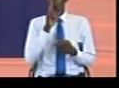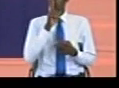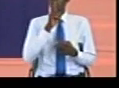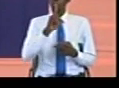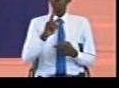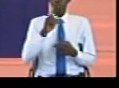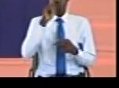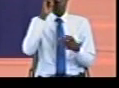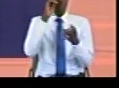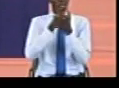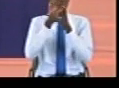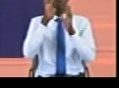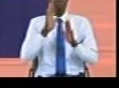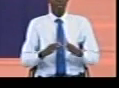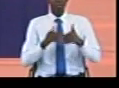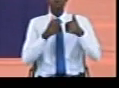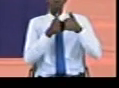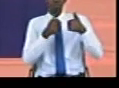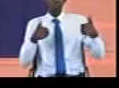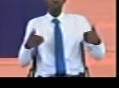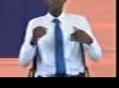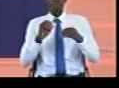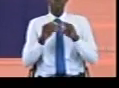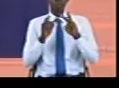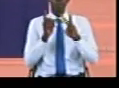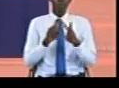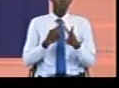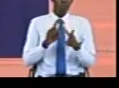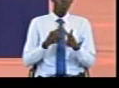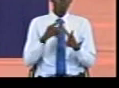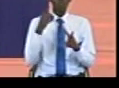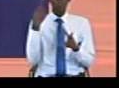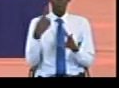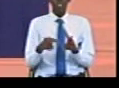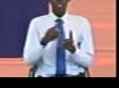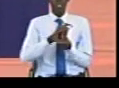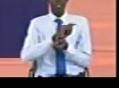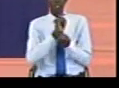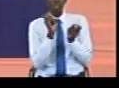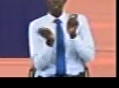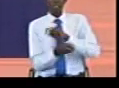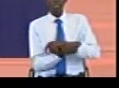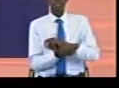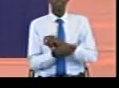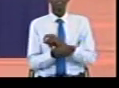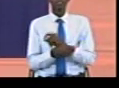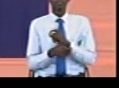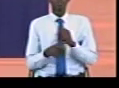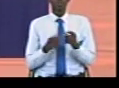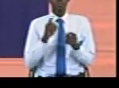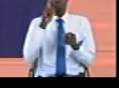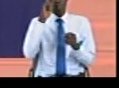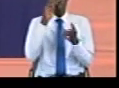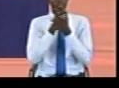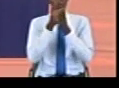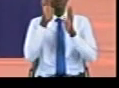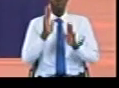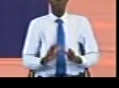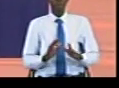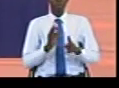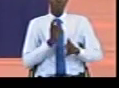true believer's separation. Number two, the transformed believer's preservation. The